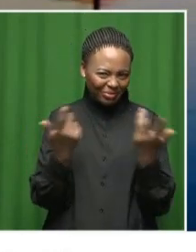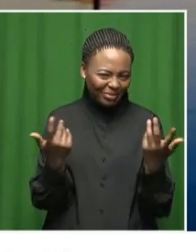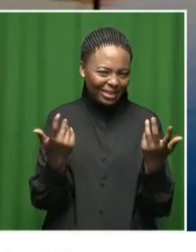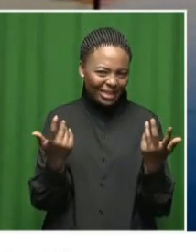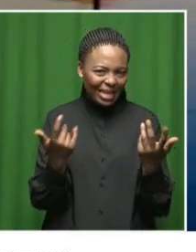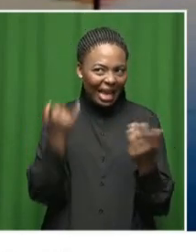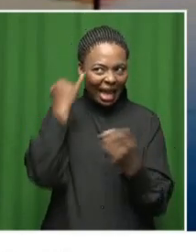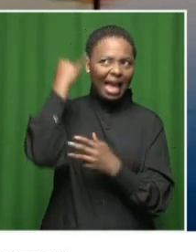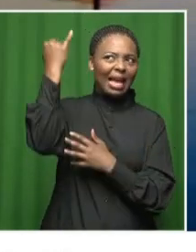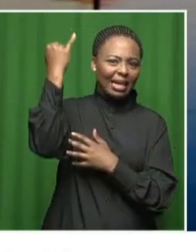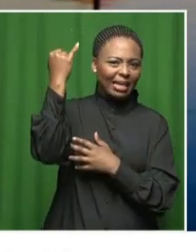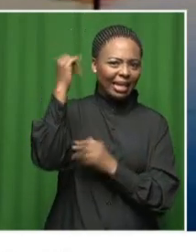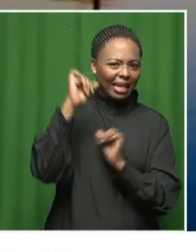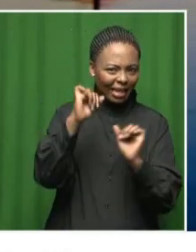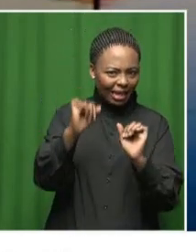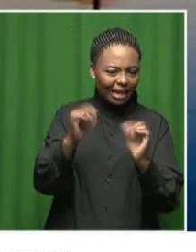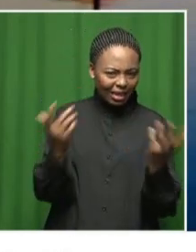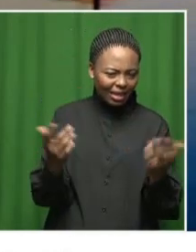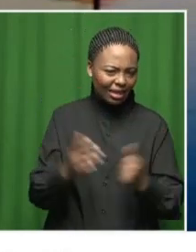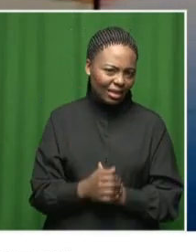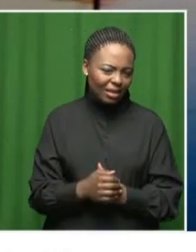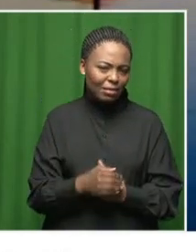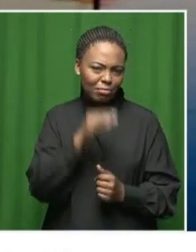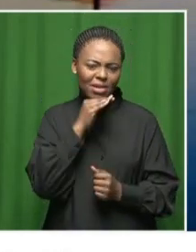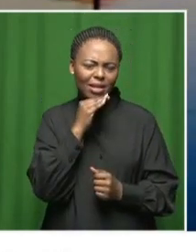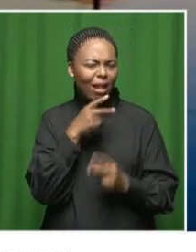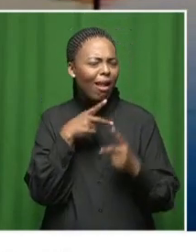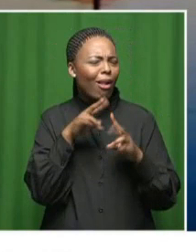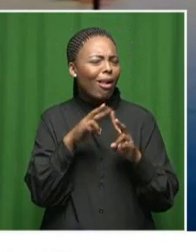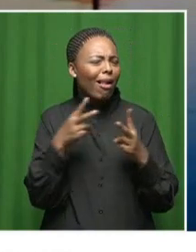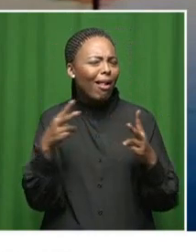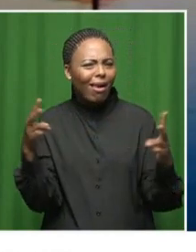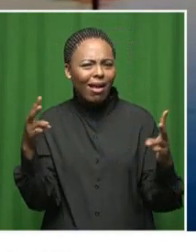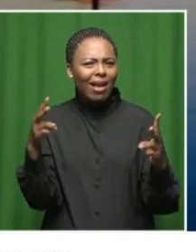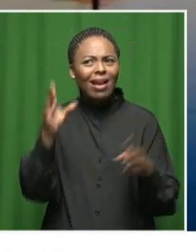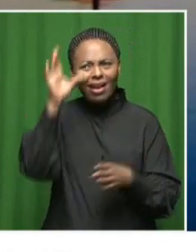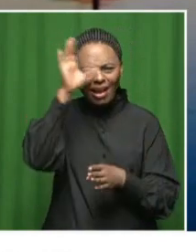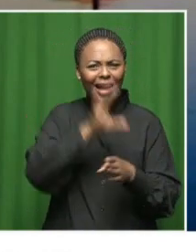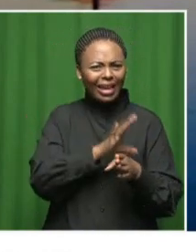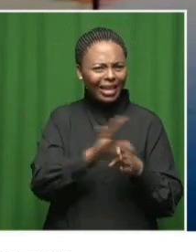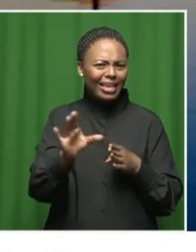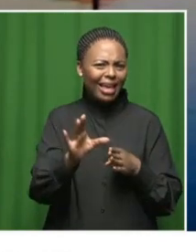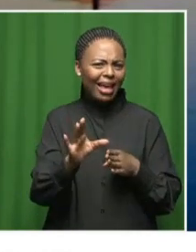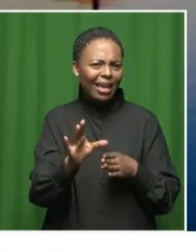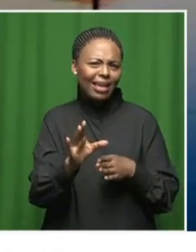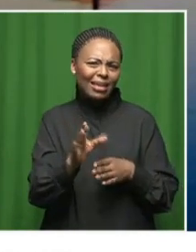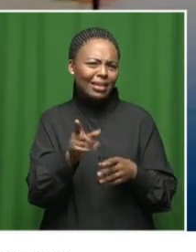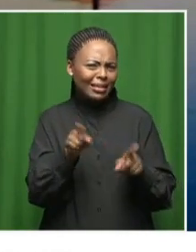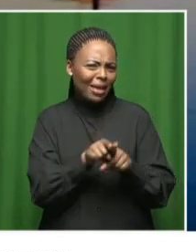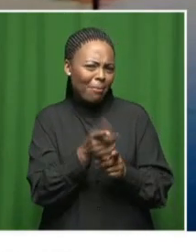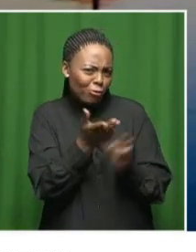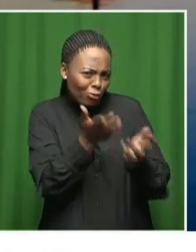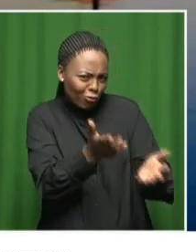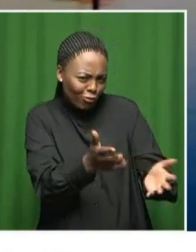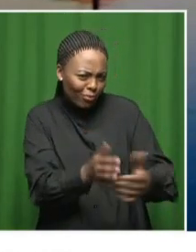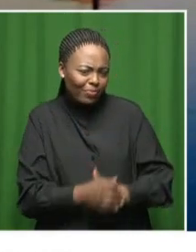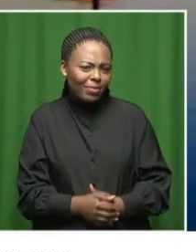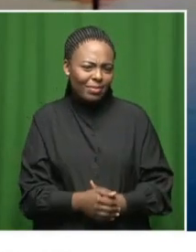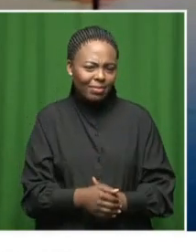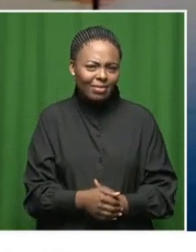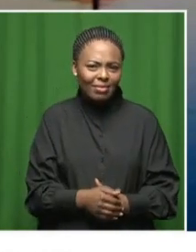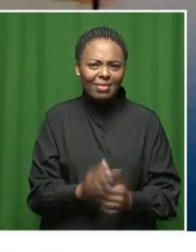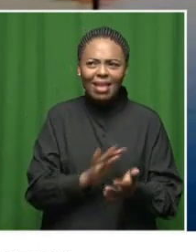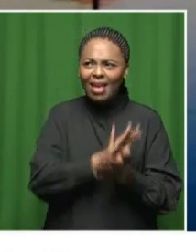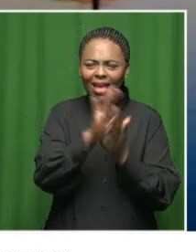you know, we have to also just let people know there are whole careers and whole there's a whole infrastructure around